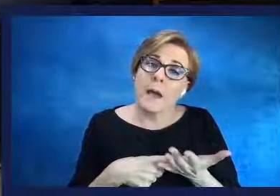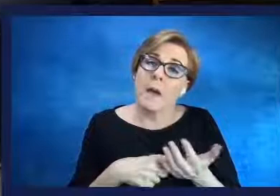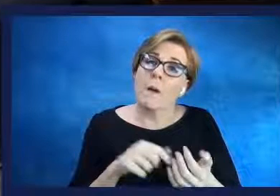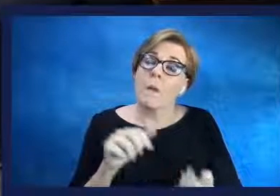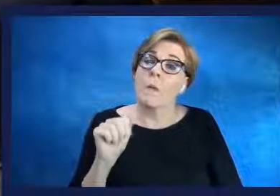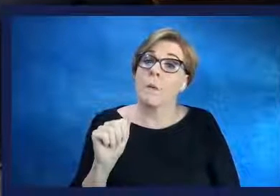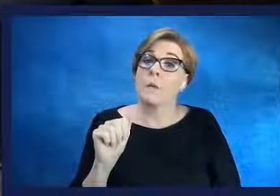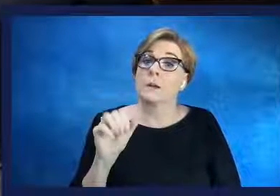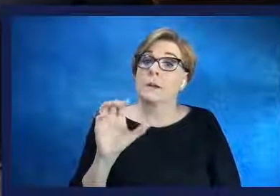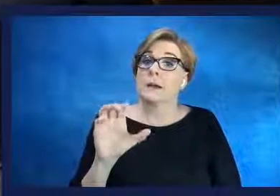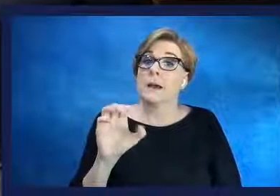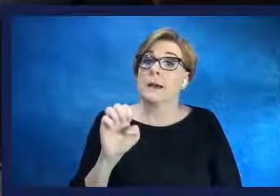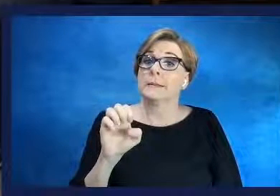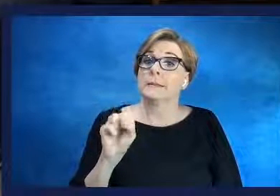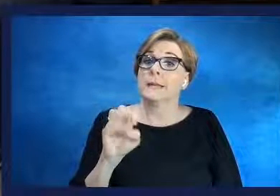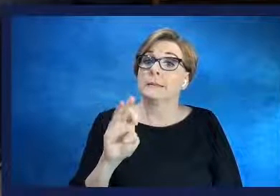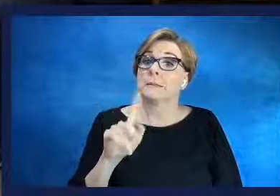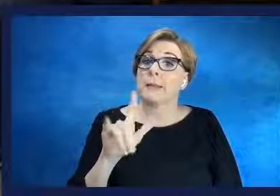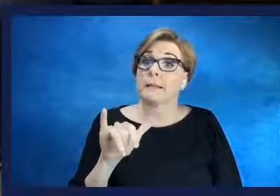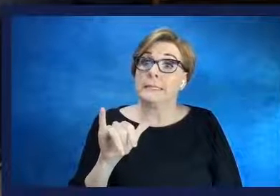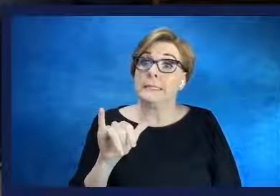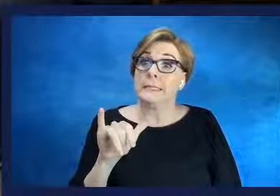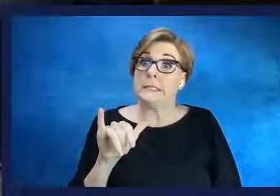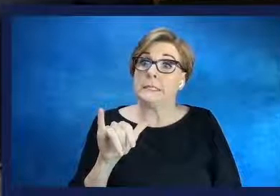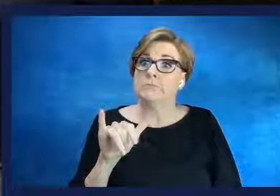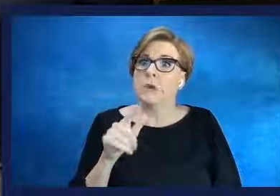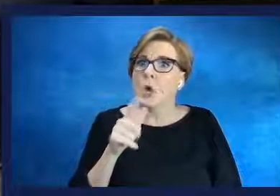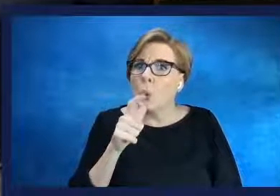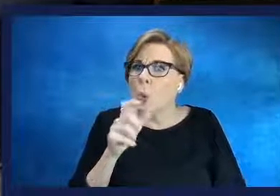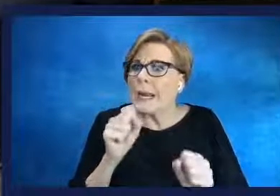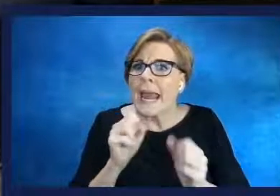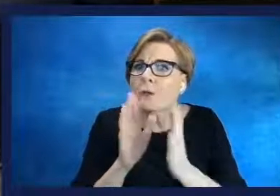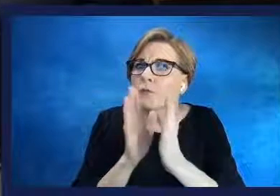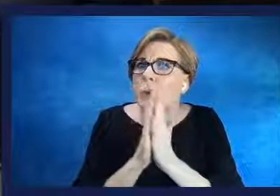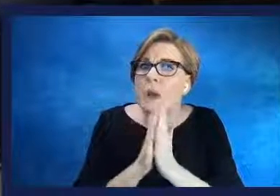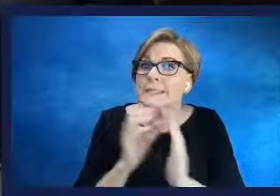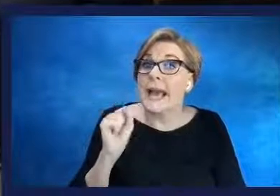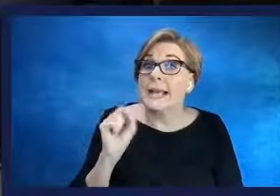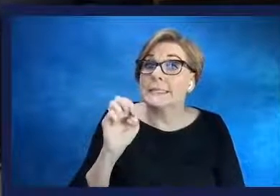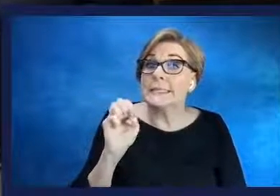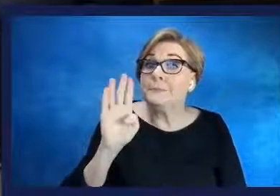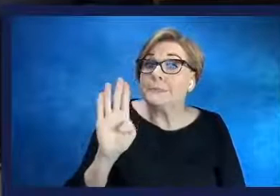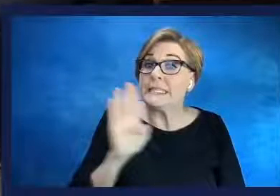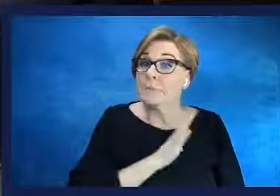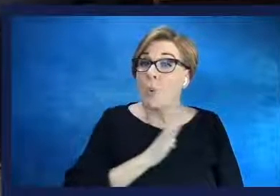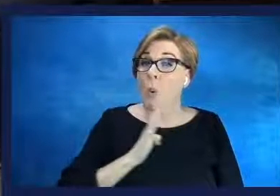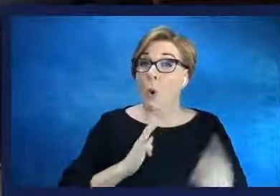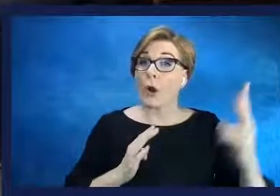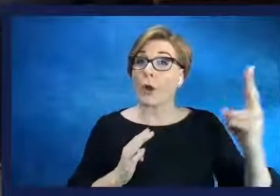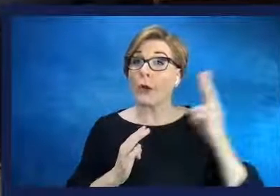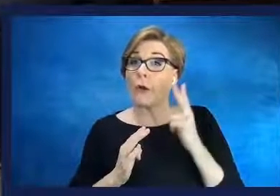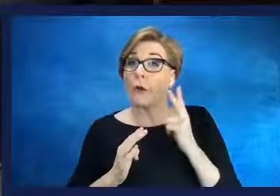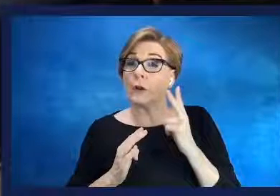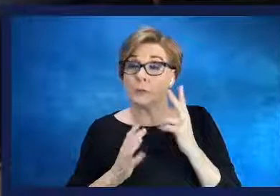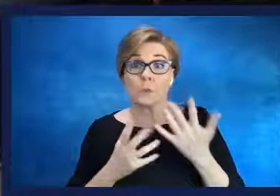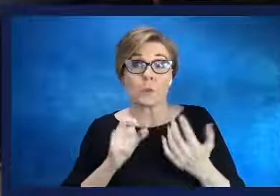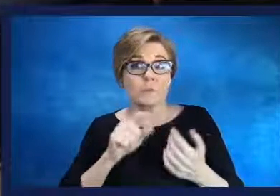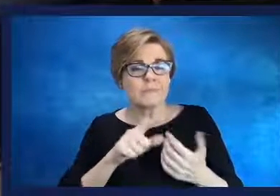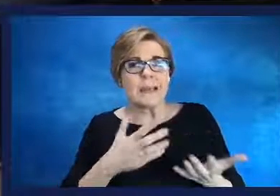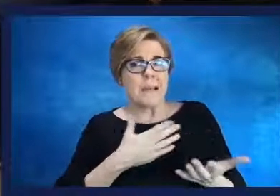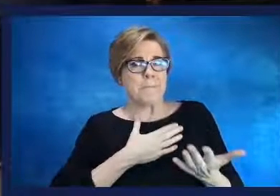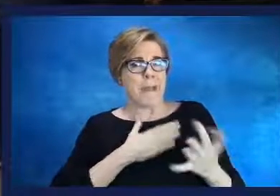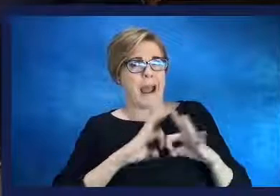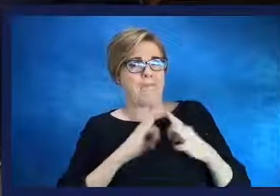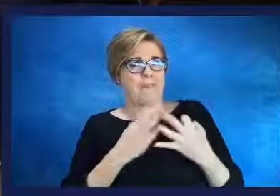who actually then can request one of the SEV boards. So the question was, I have a family member who would not classify